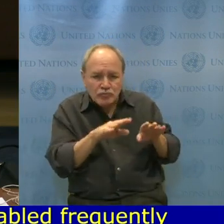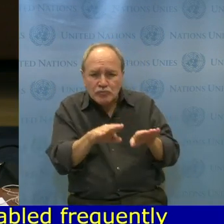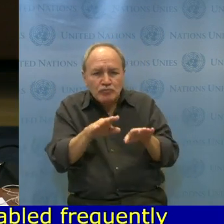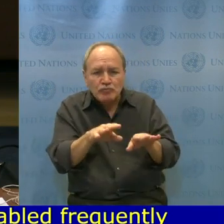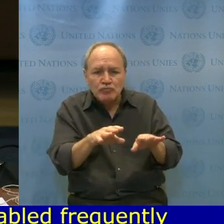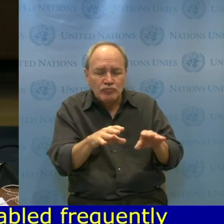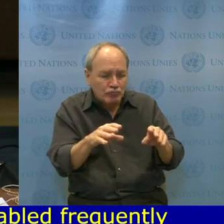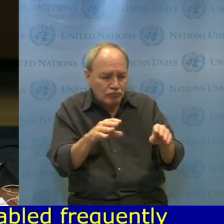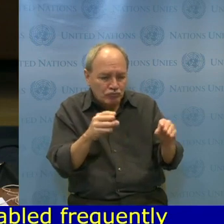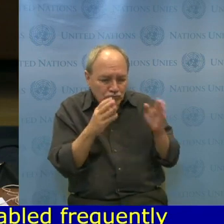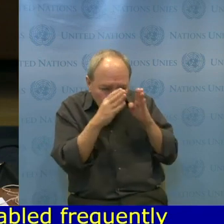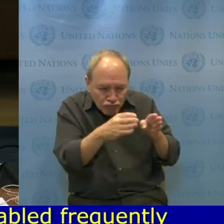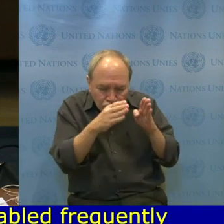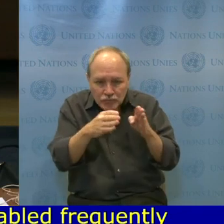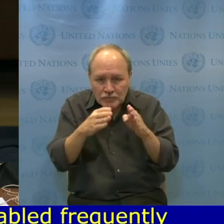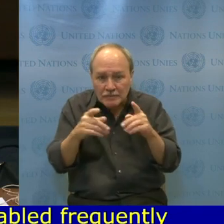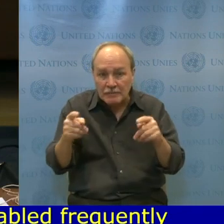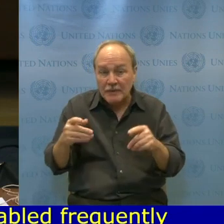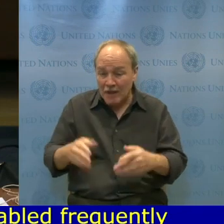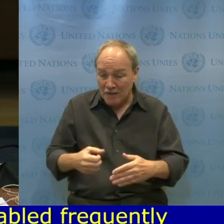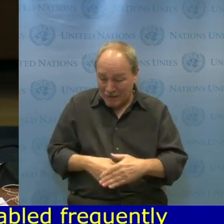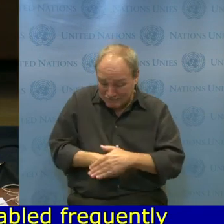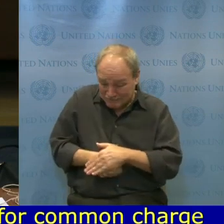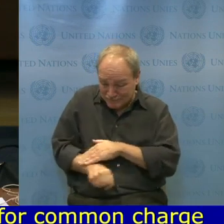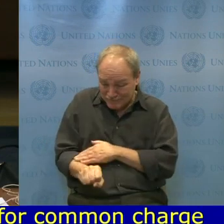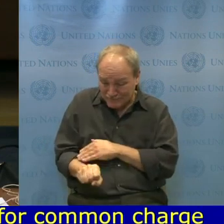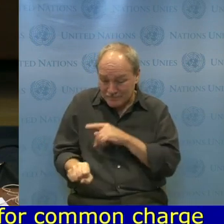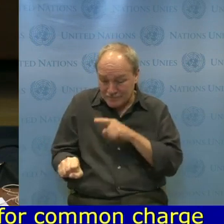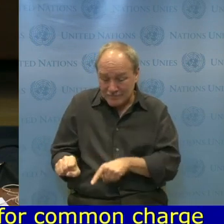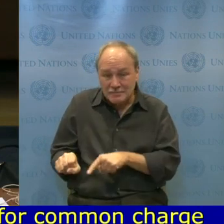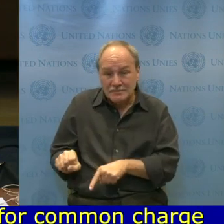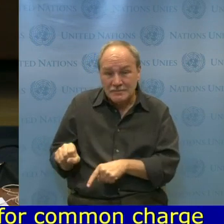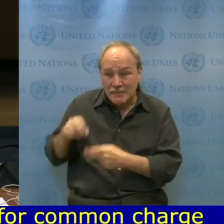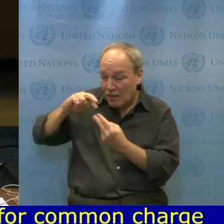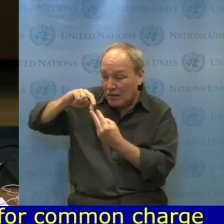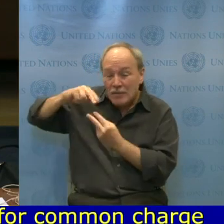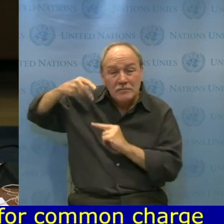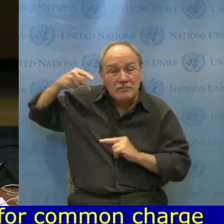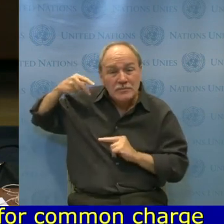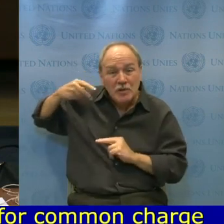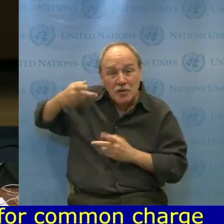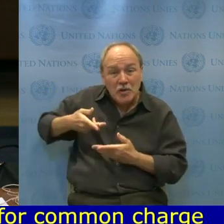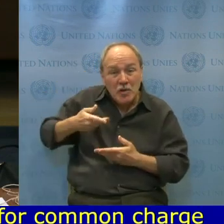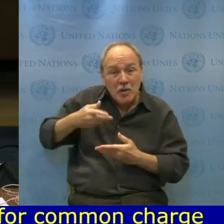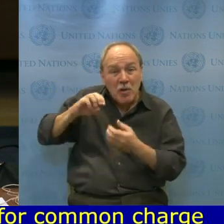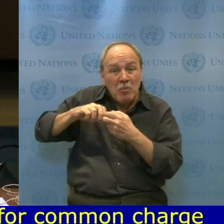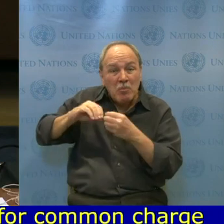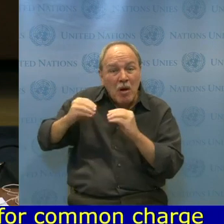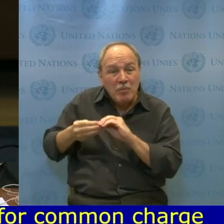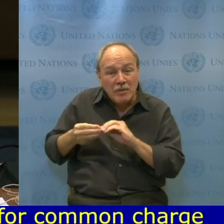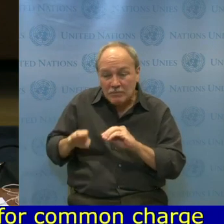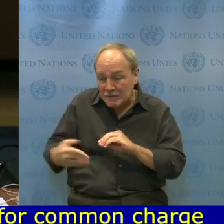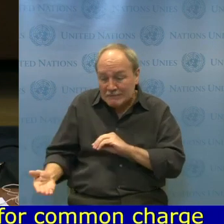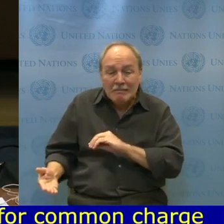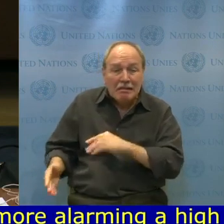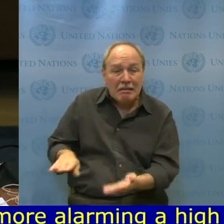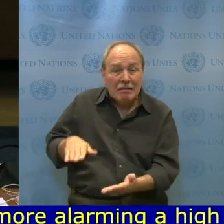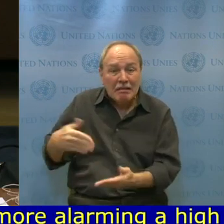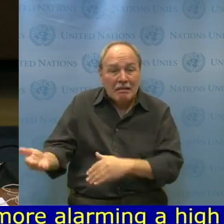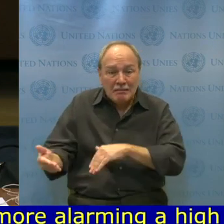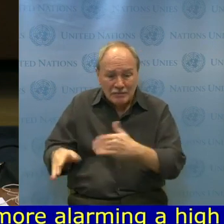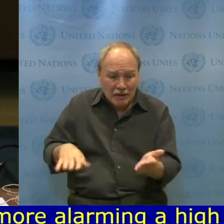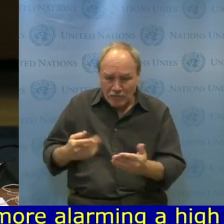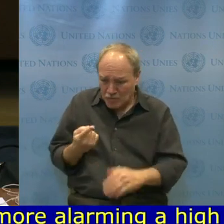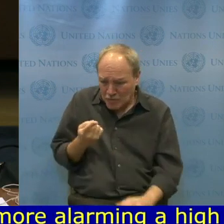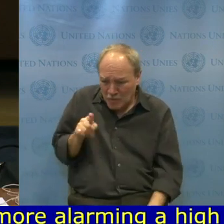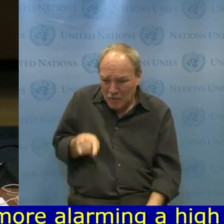of newborns with congenital problems such as spina bifida or hydrocephalus die before they are a month old because